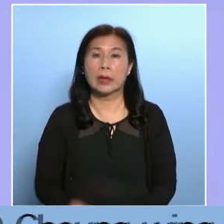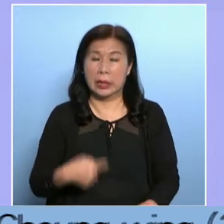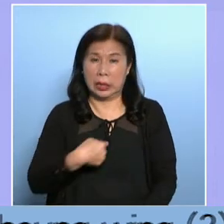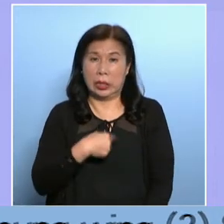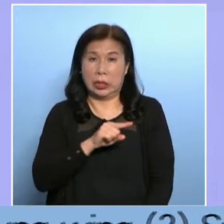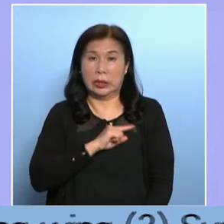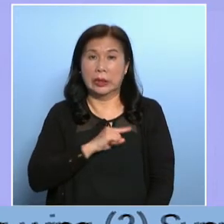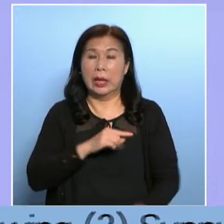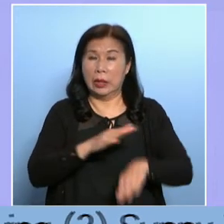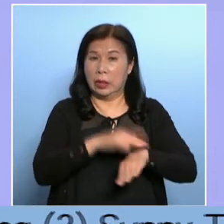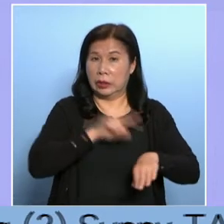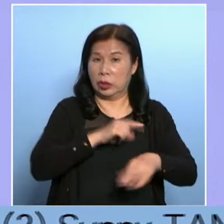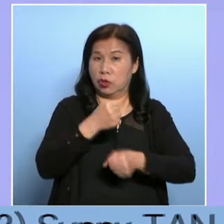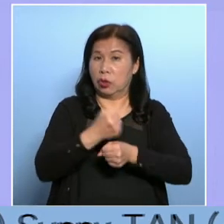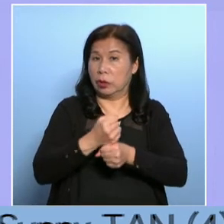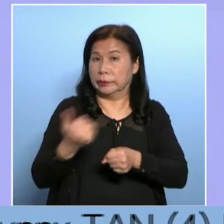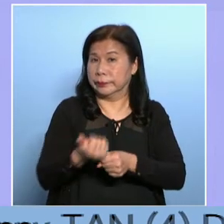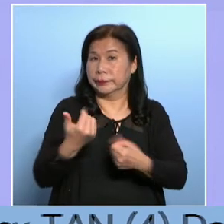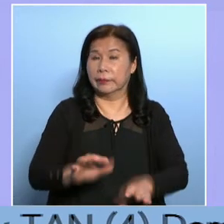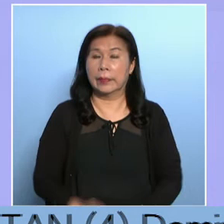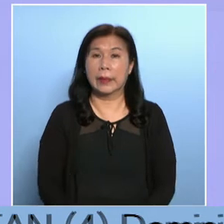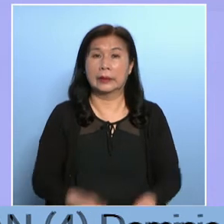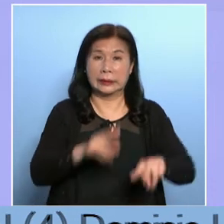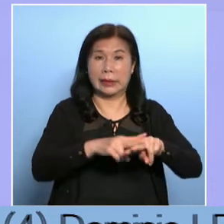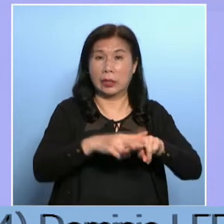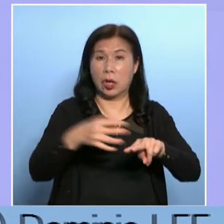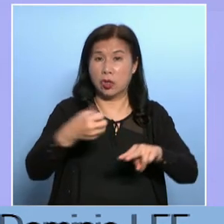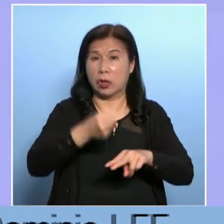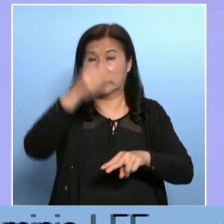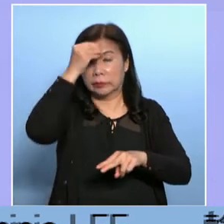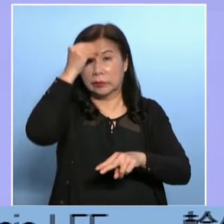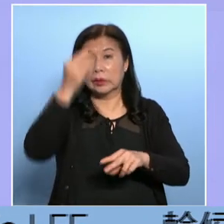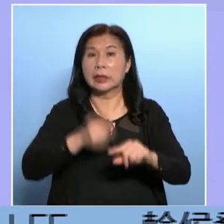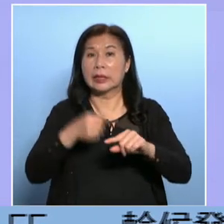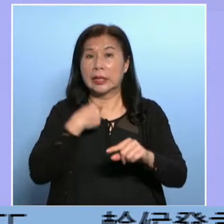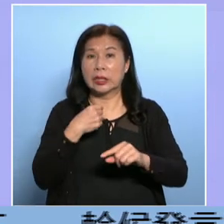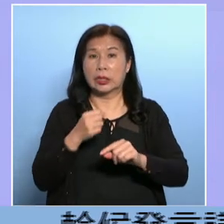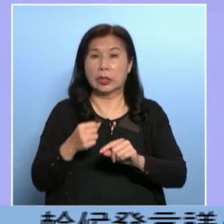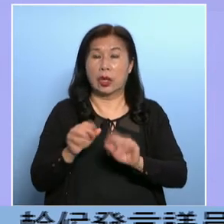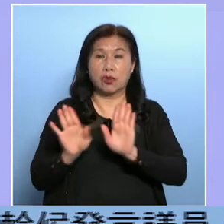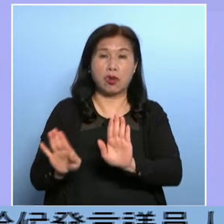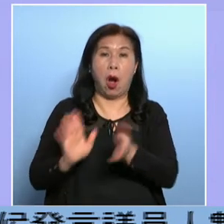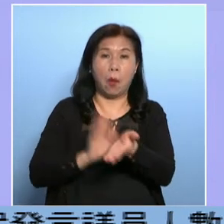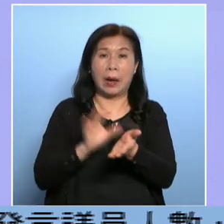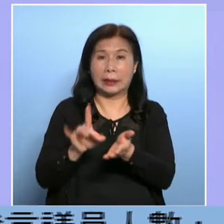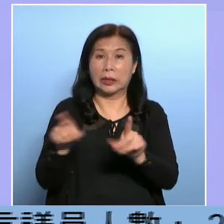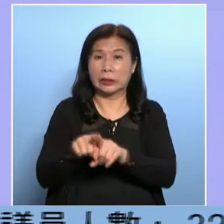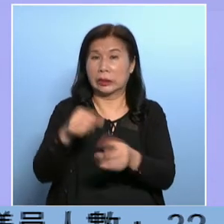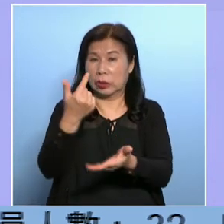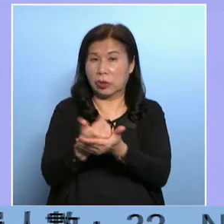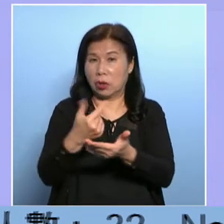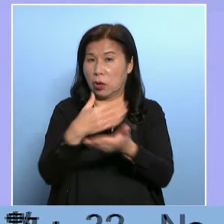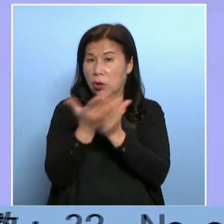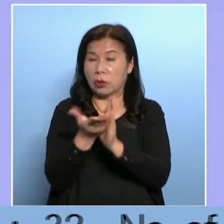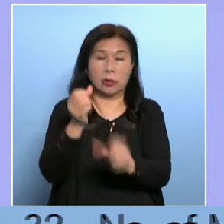is the lesson that before being good on the task on hand, as reminded by President Xi, we